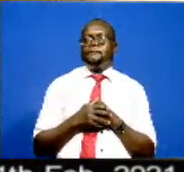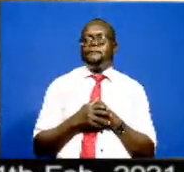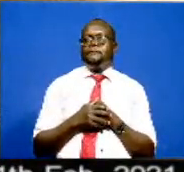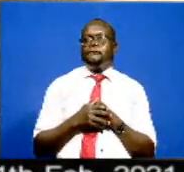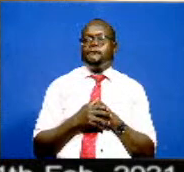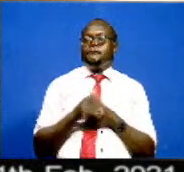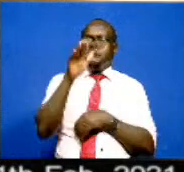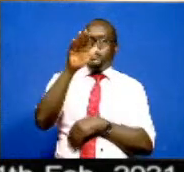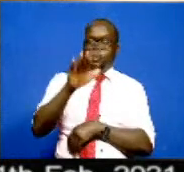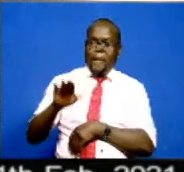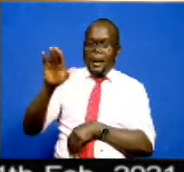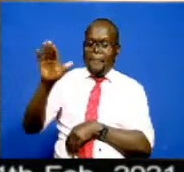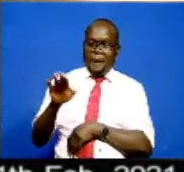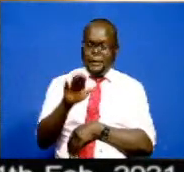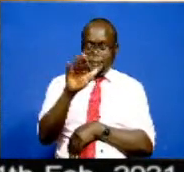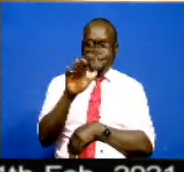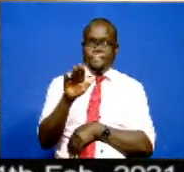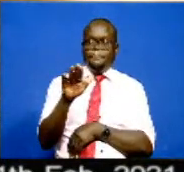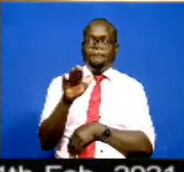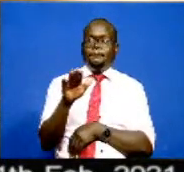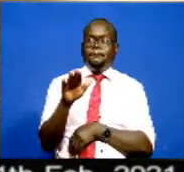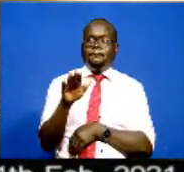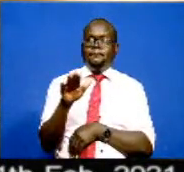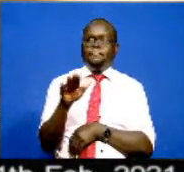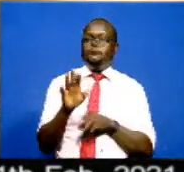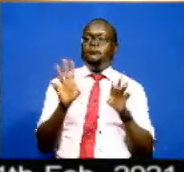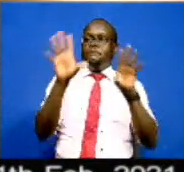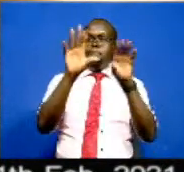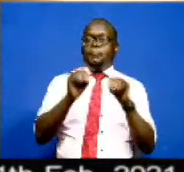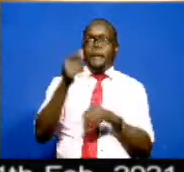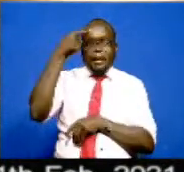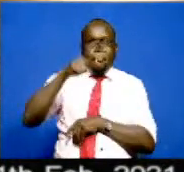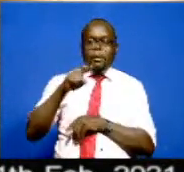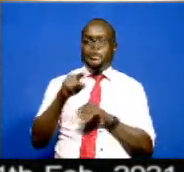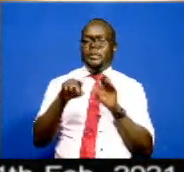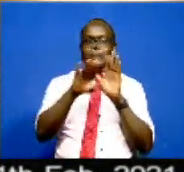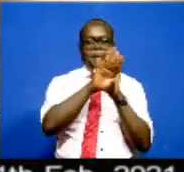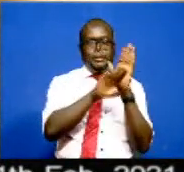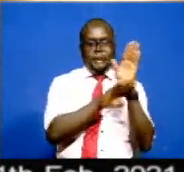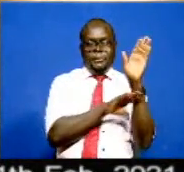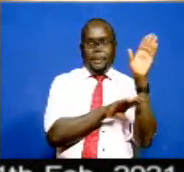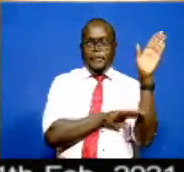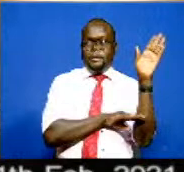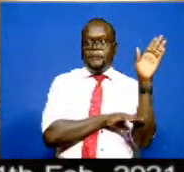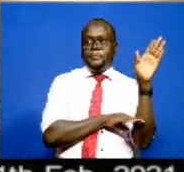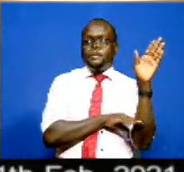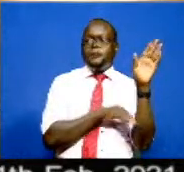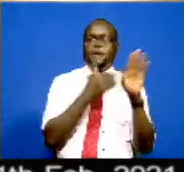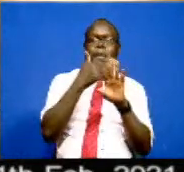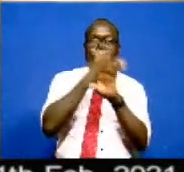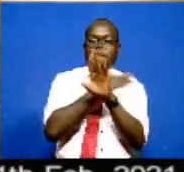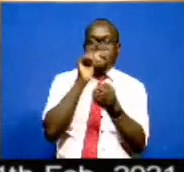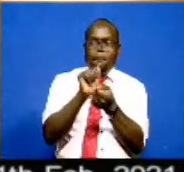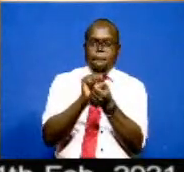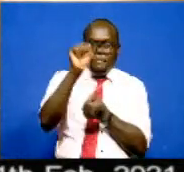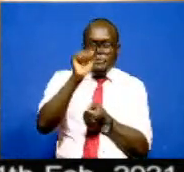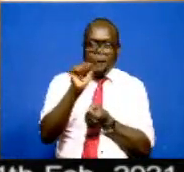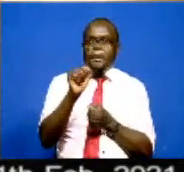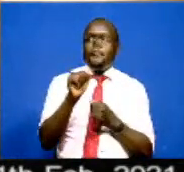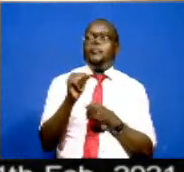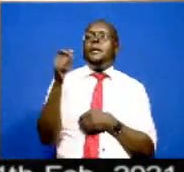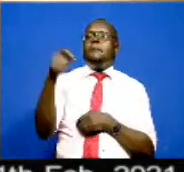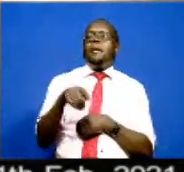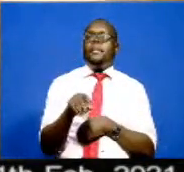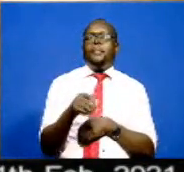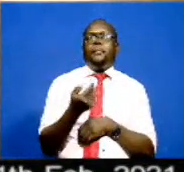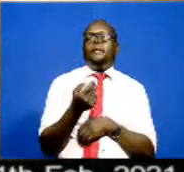to Parliament the budget policy statement on or before 15th of